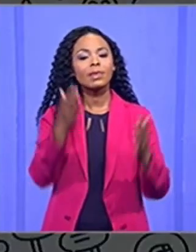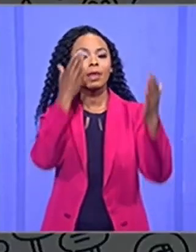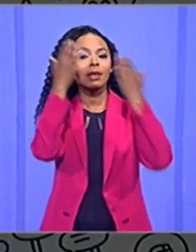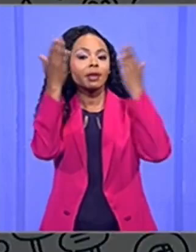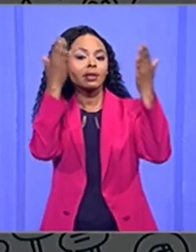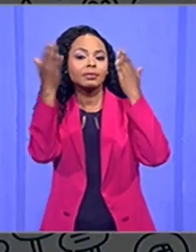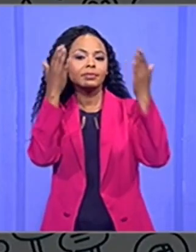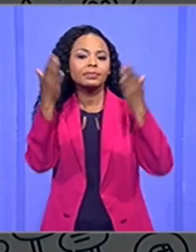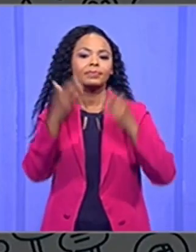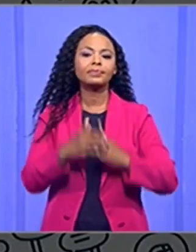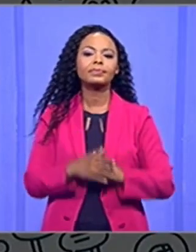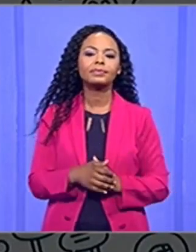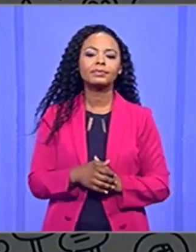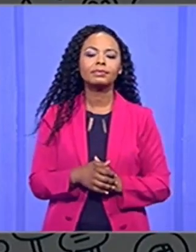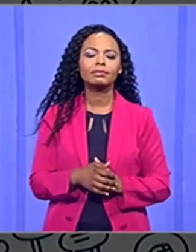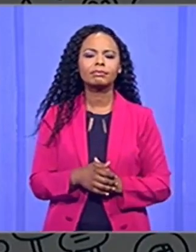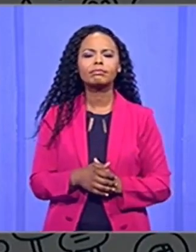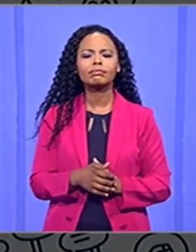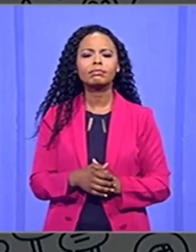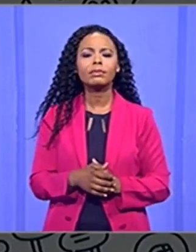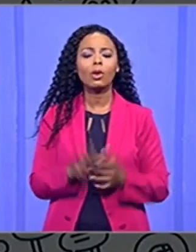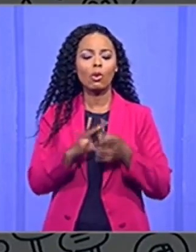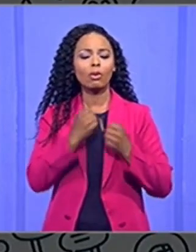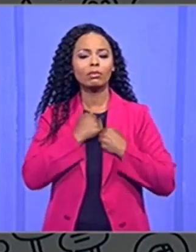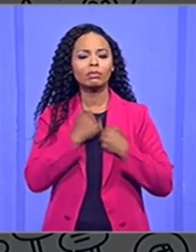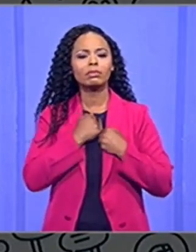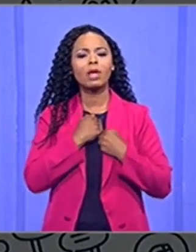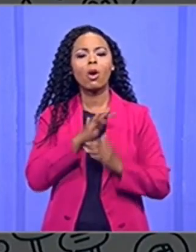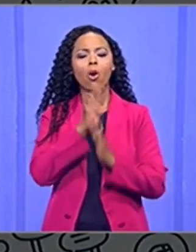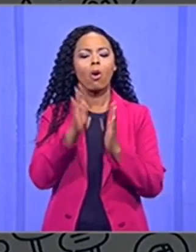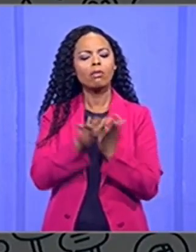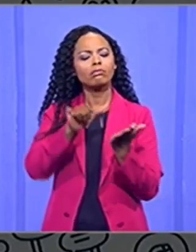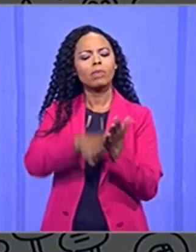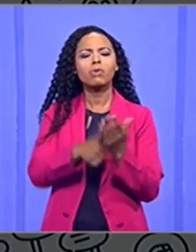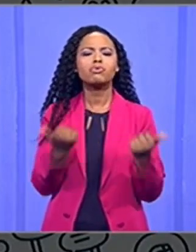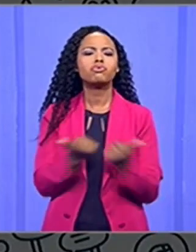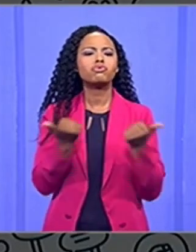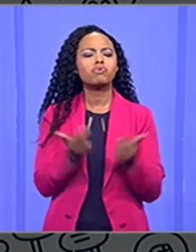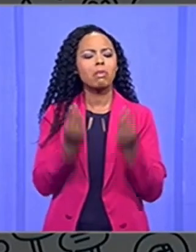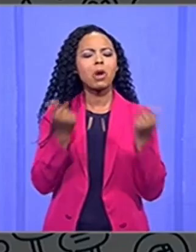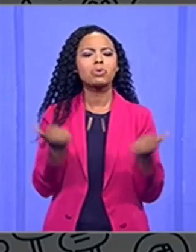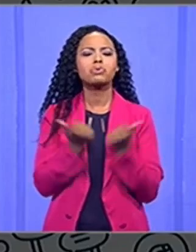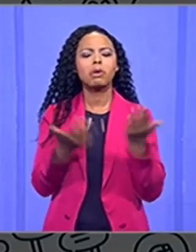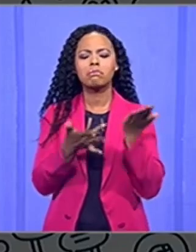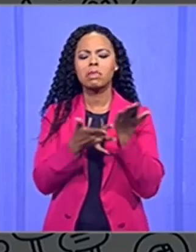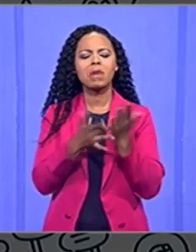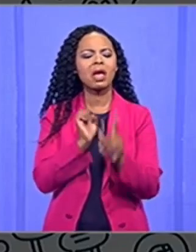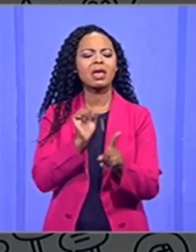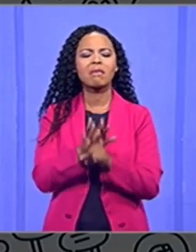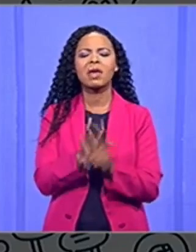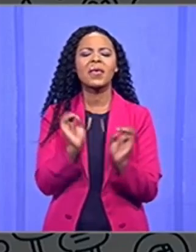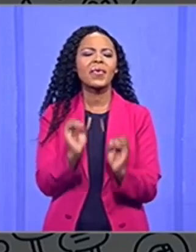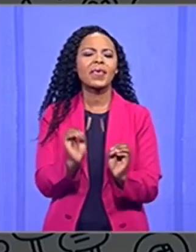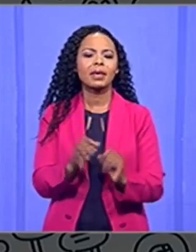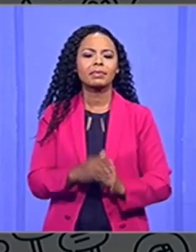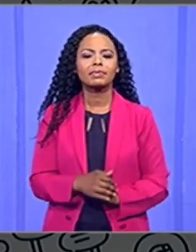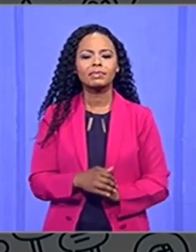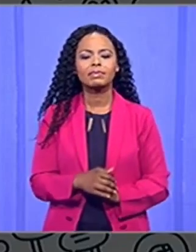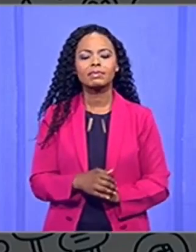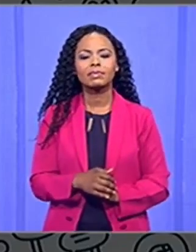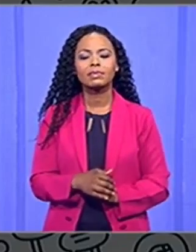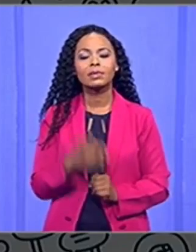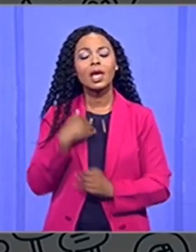kgaolong ya gaetso batho ba godile sentle ba kry-ile madi botlhe ga gona o lileng ka madi setegeniki ga sa ba ama go le go kalo. Le nna ke